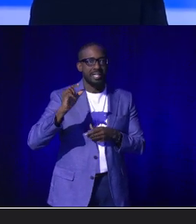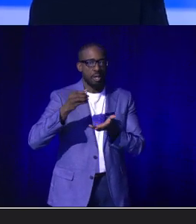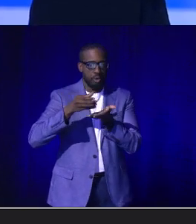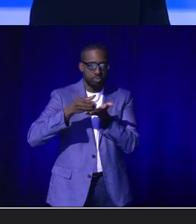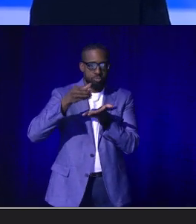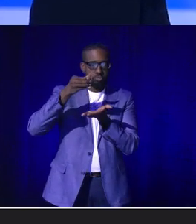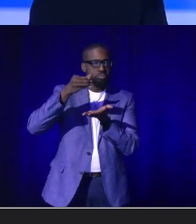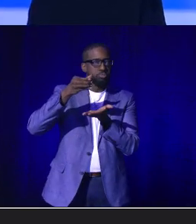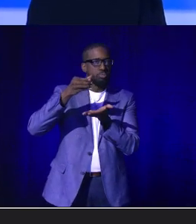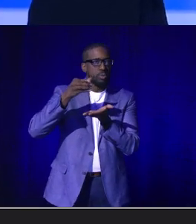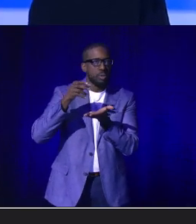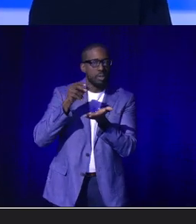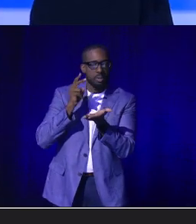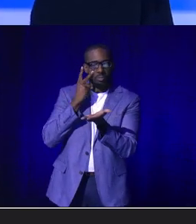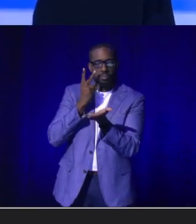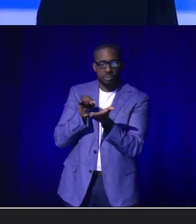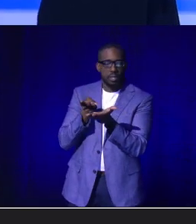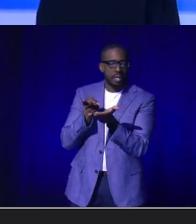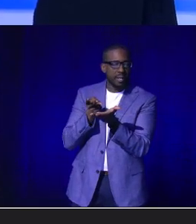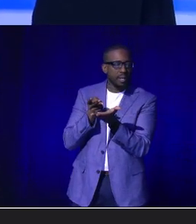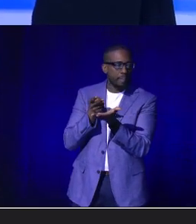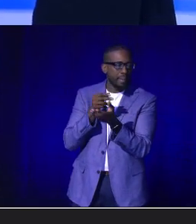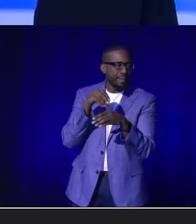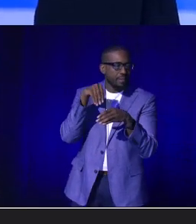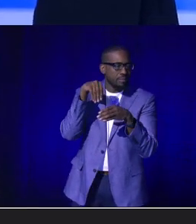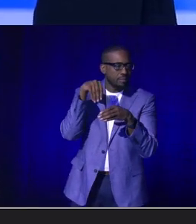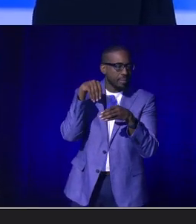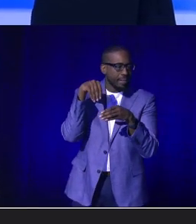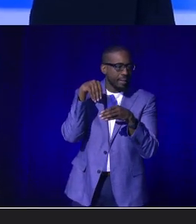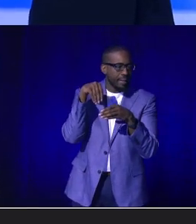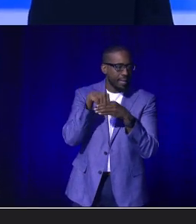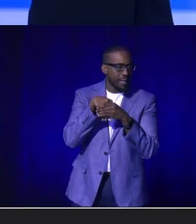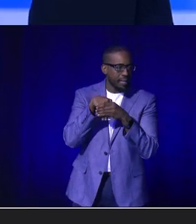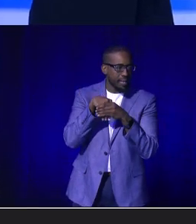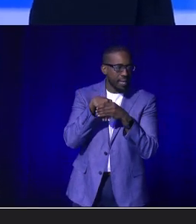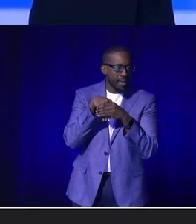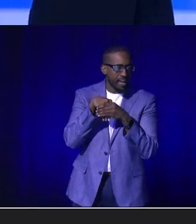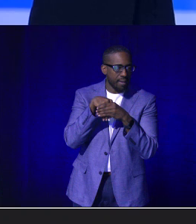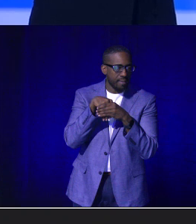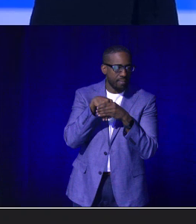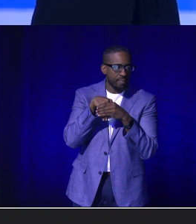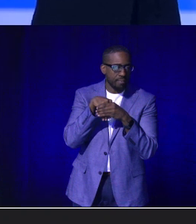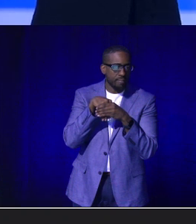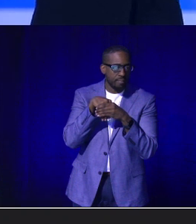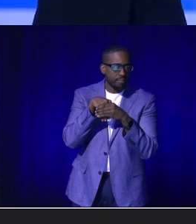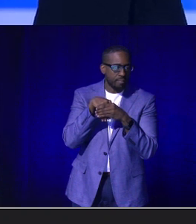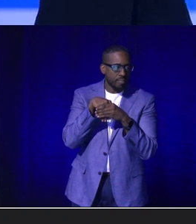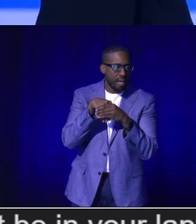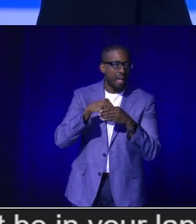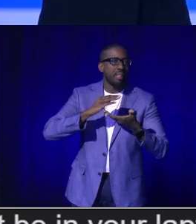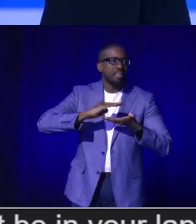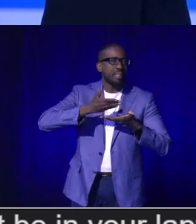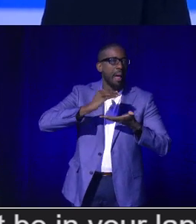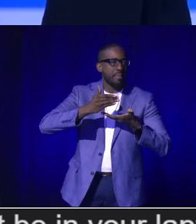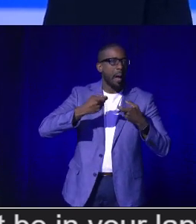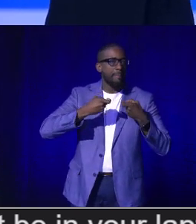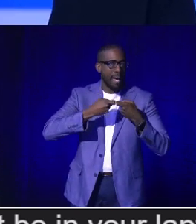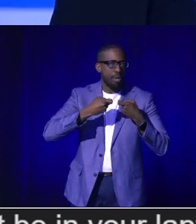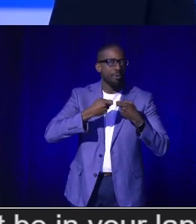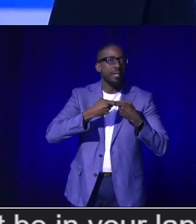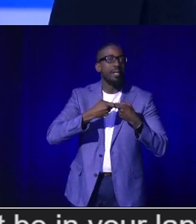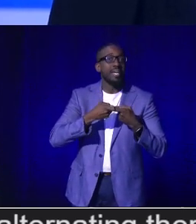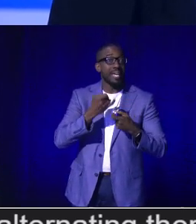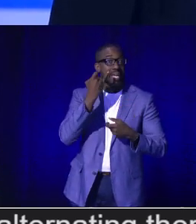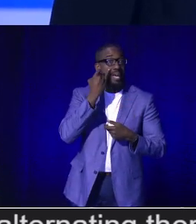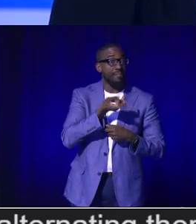how these layers form and that we actually have alternating thermal gradients if one side is hot and one side is